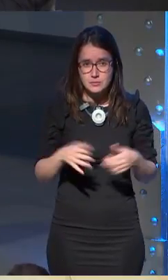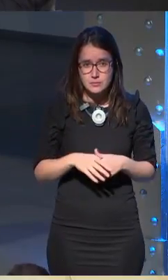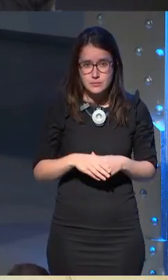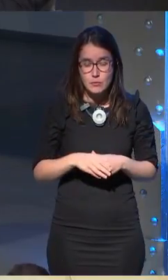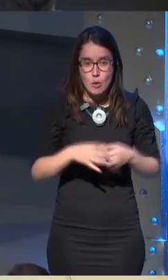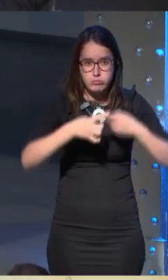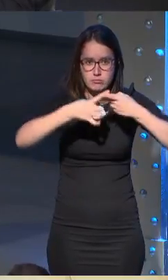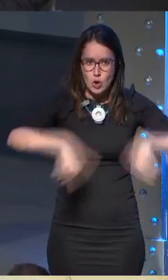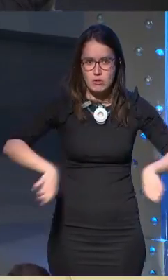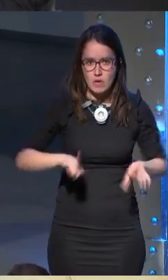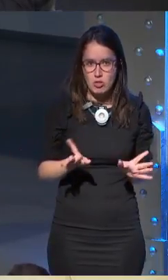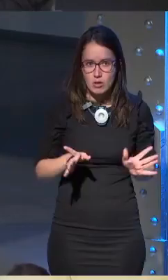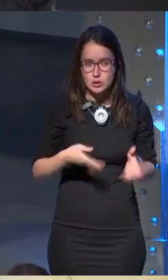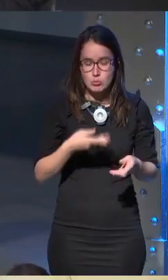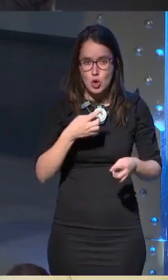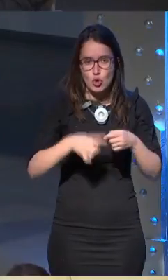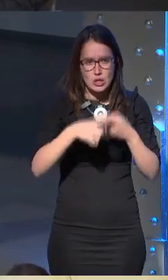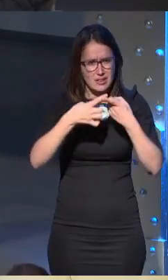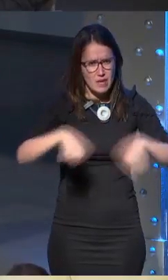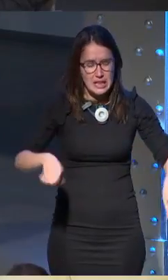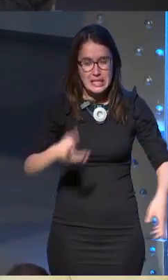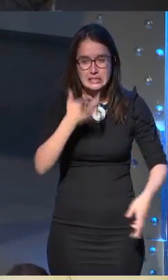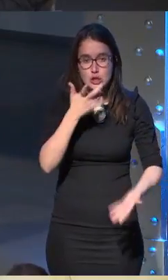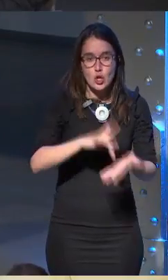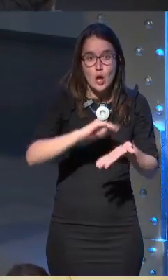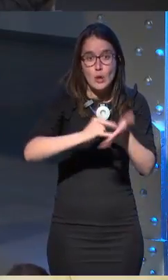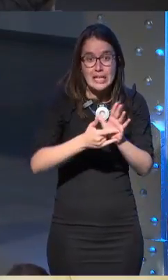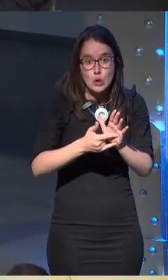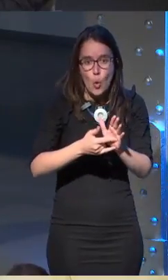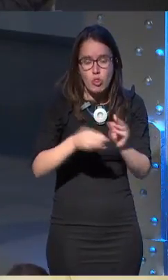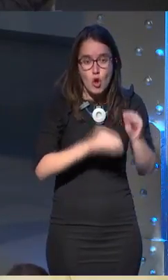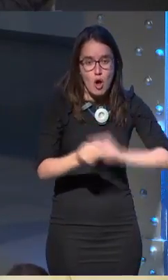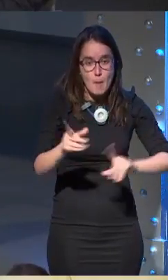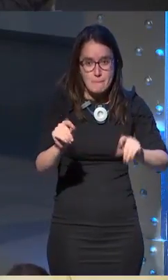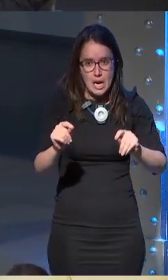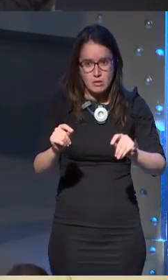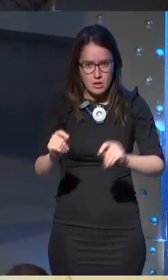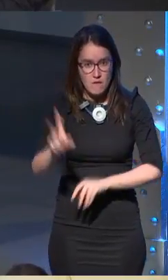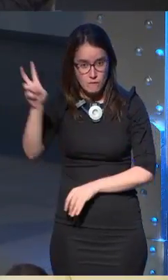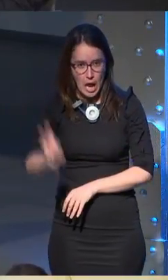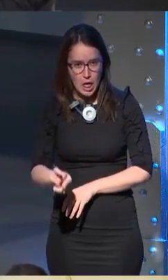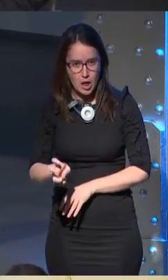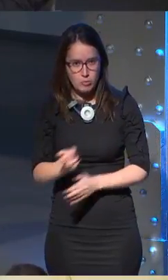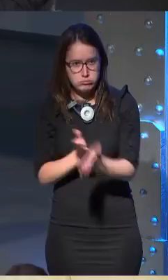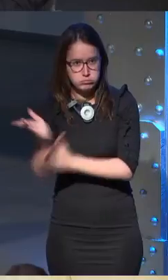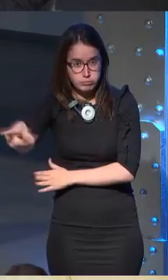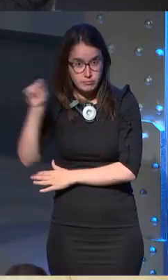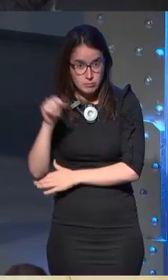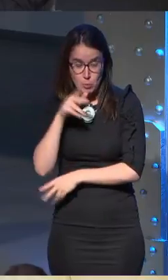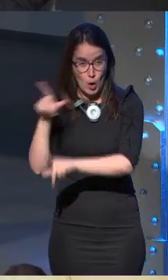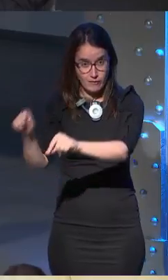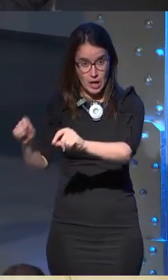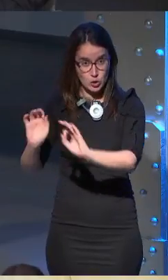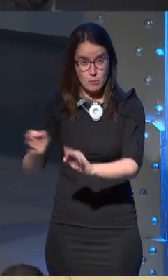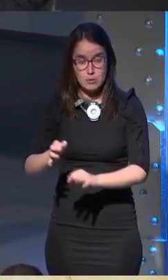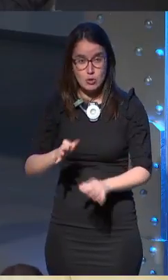there's like a practical, cheap solution that'll work, they generally go with it. I've been incredibly impressed with their